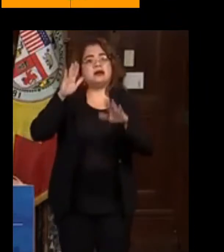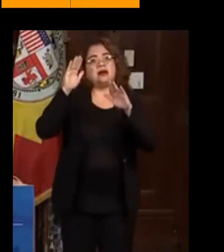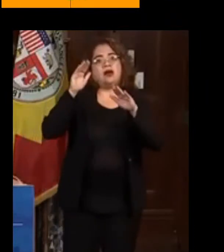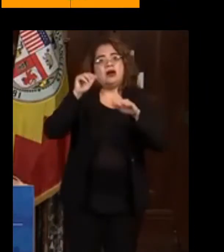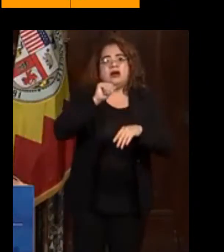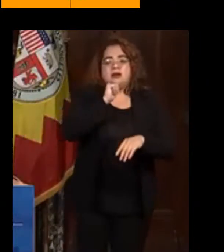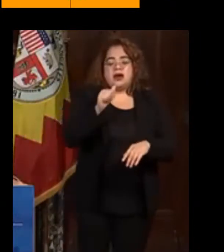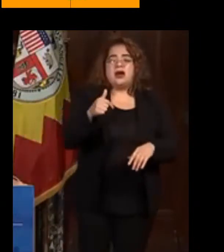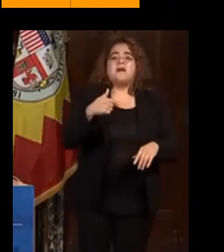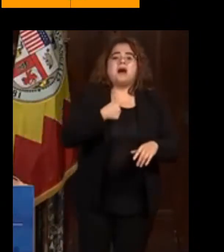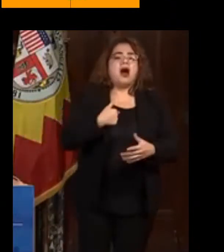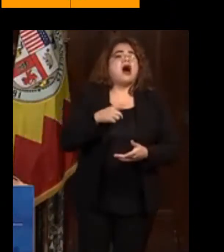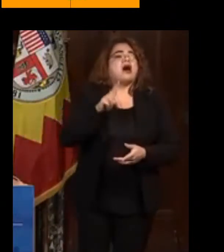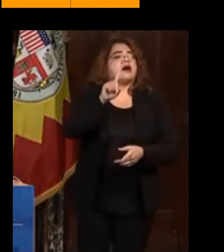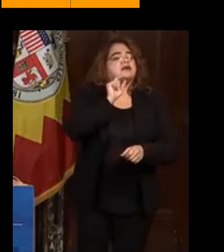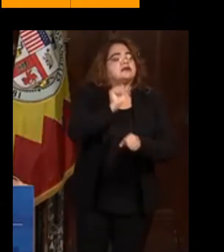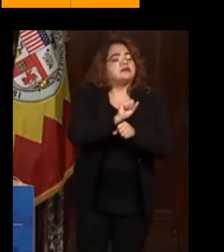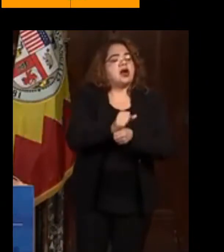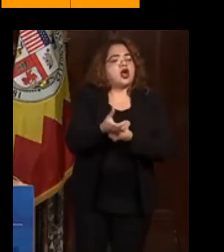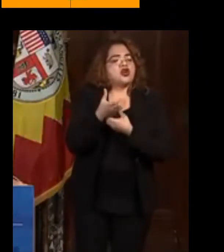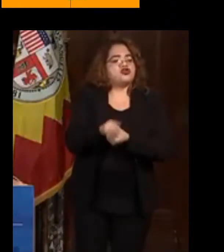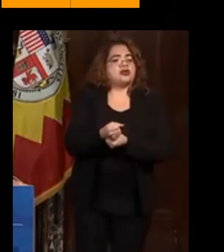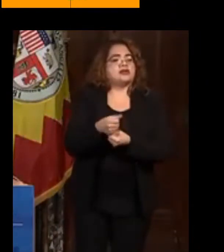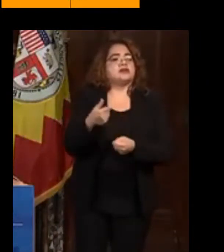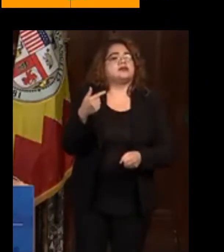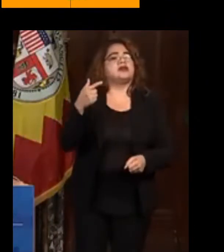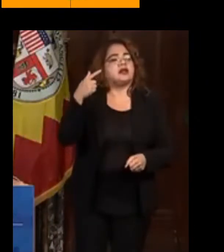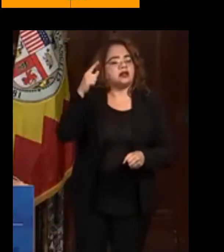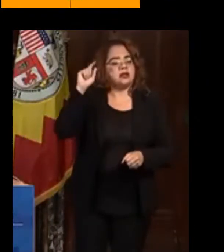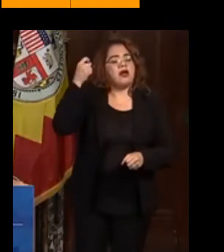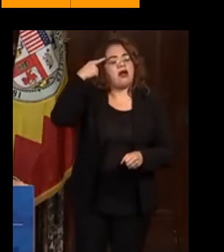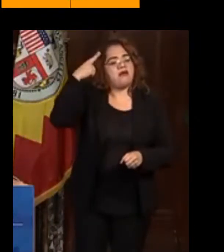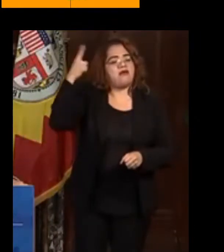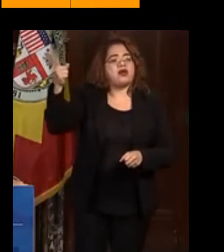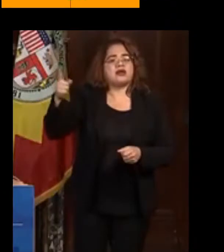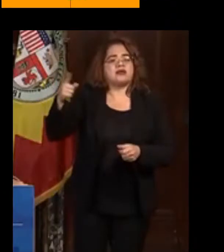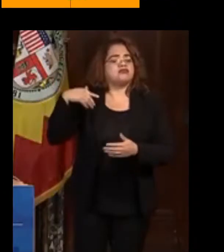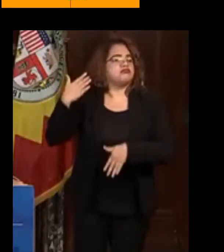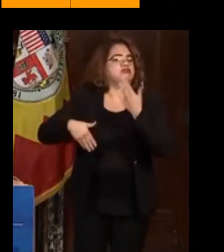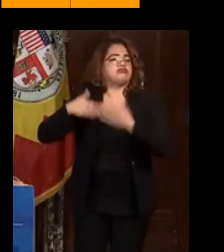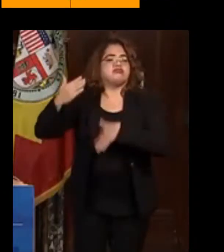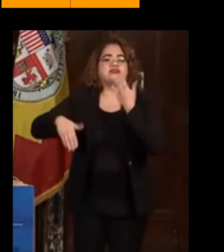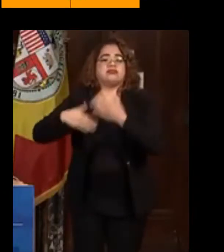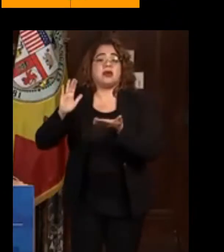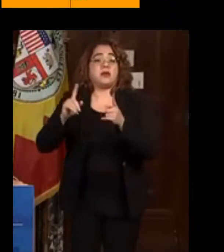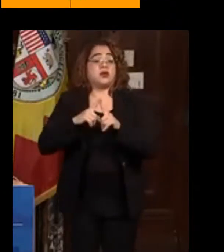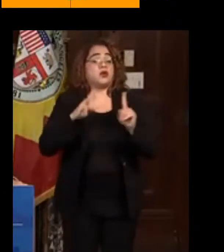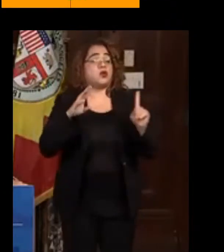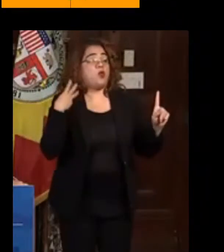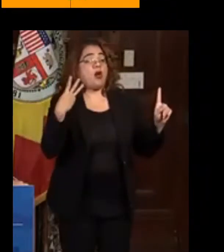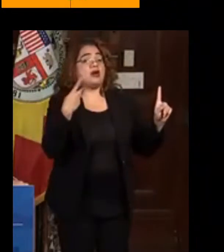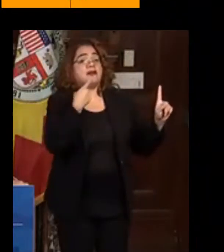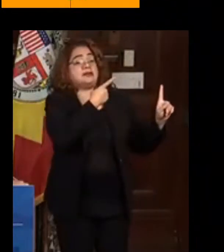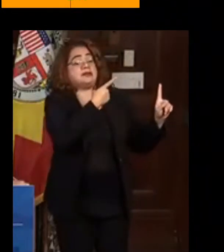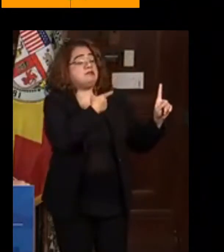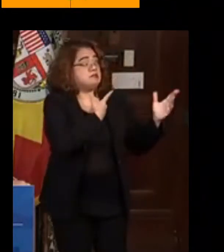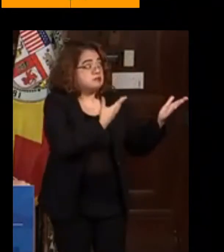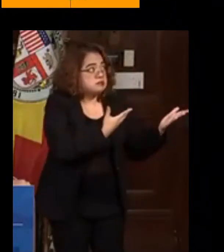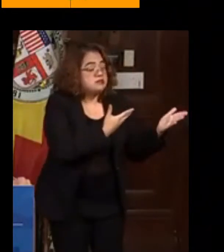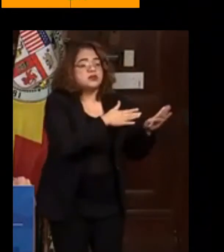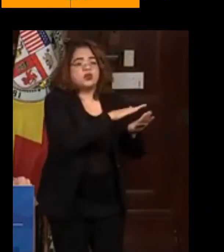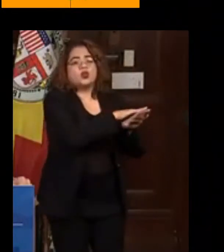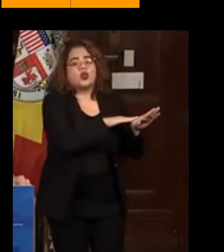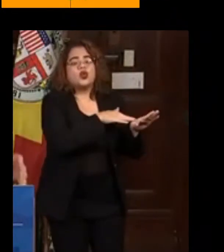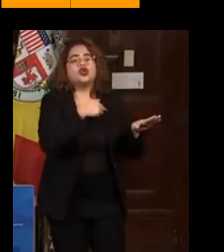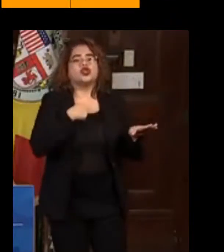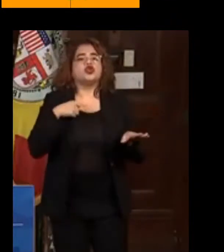and in our governor, who's been able to move oftentimes much more quickly than Washington, but this would have to come either simultaneously or just